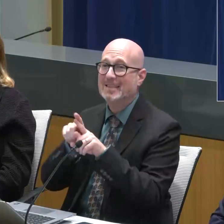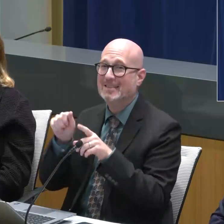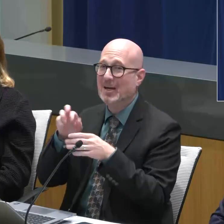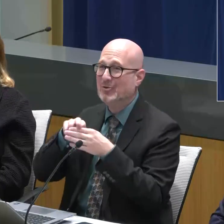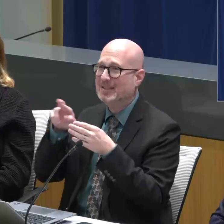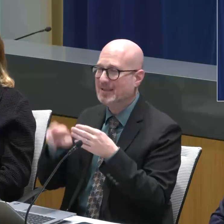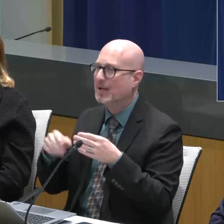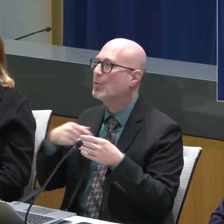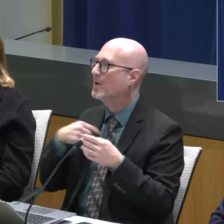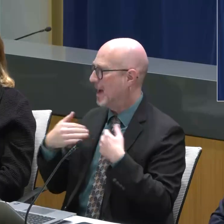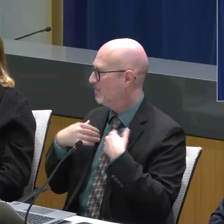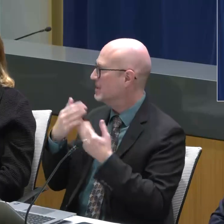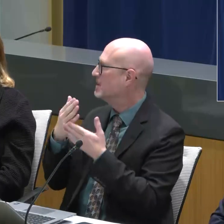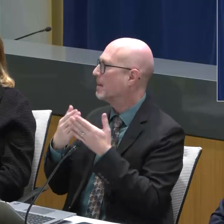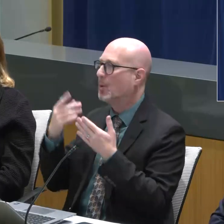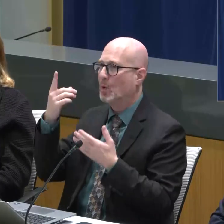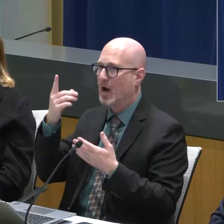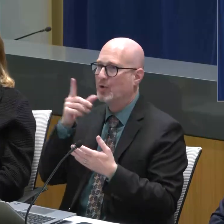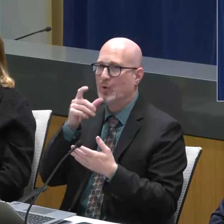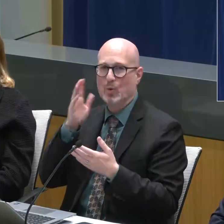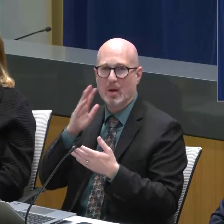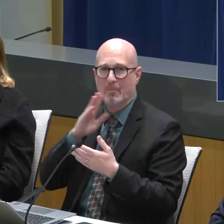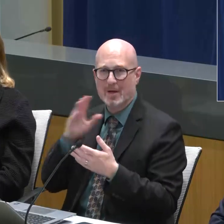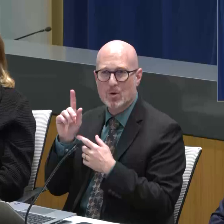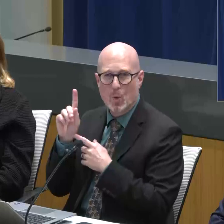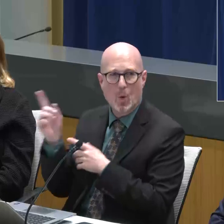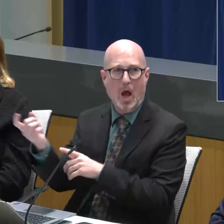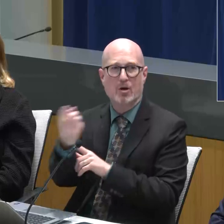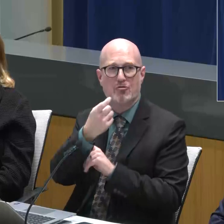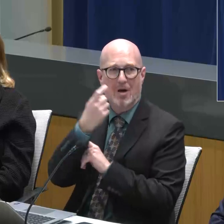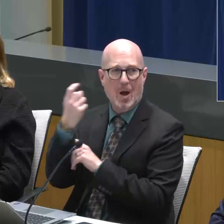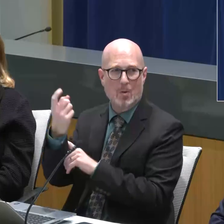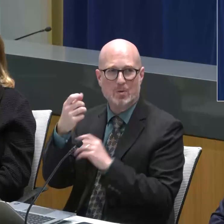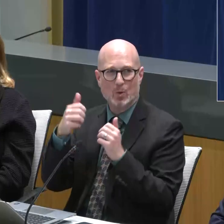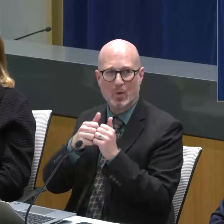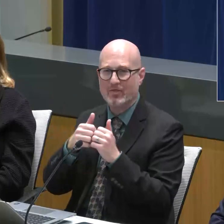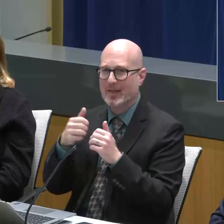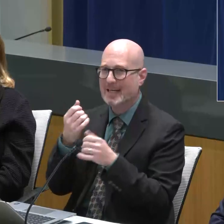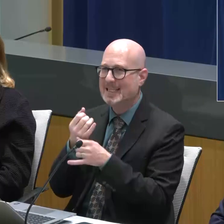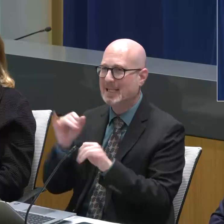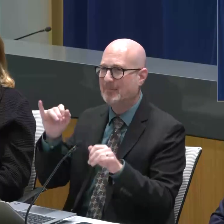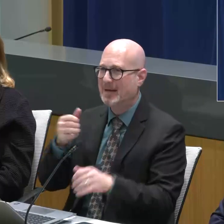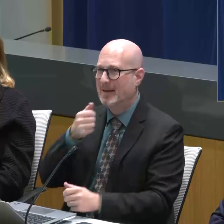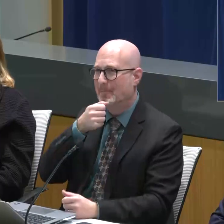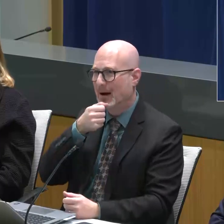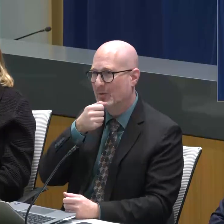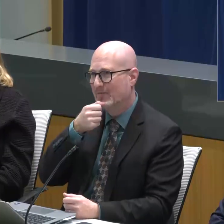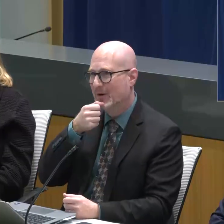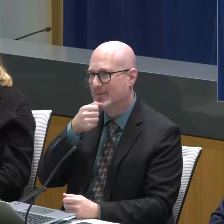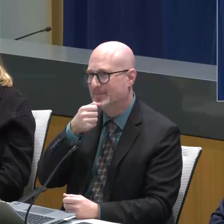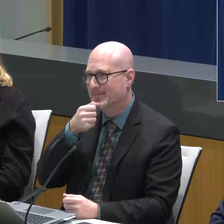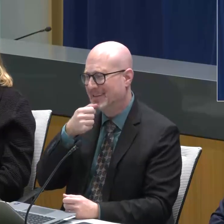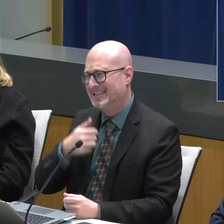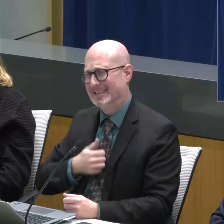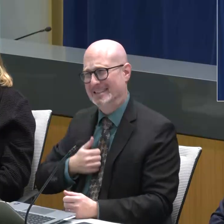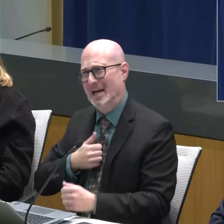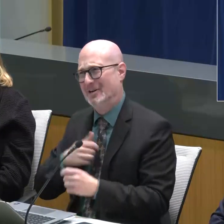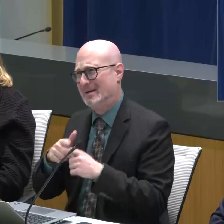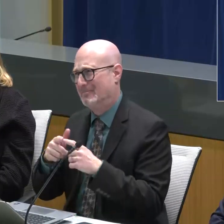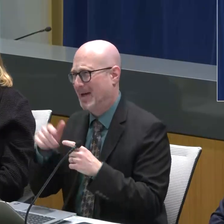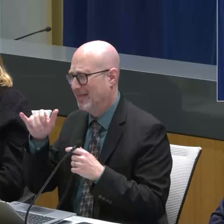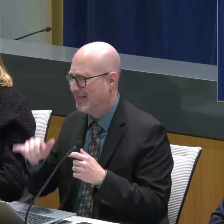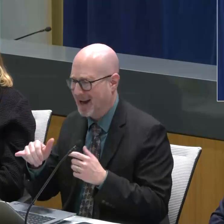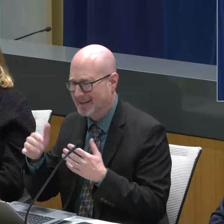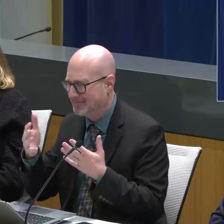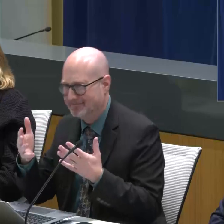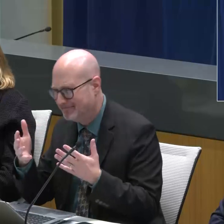be working. So as a result, we do have someone who will be wandering around the room with an independent